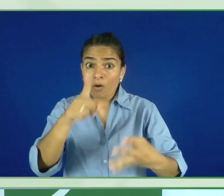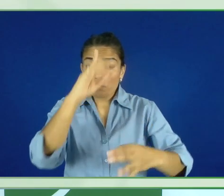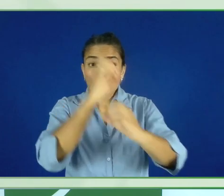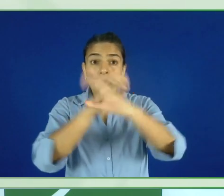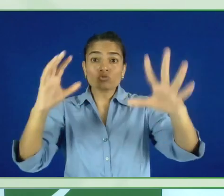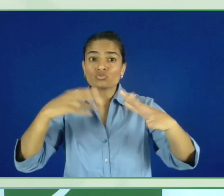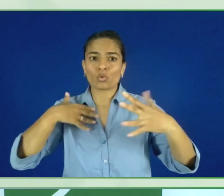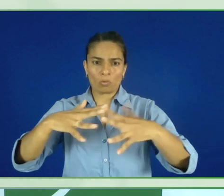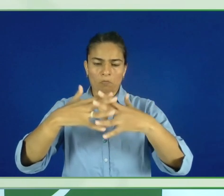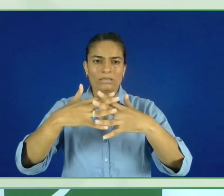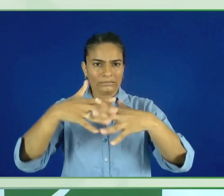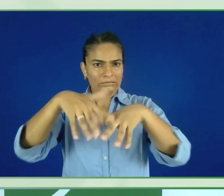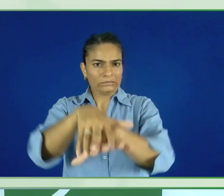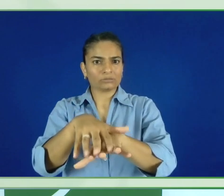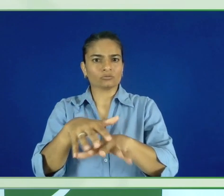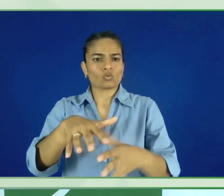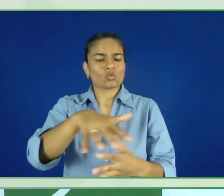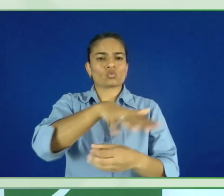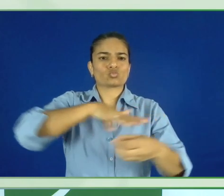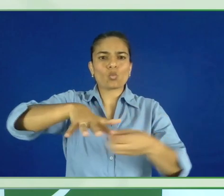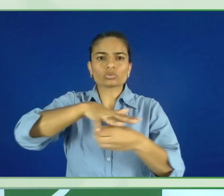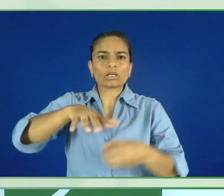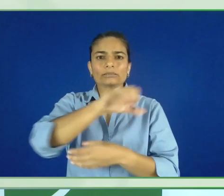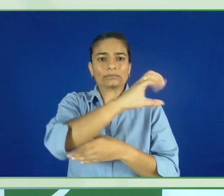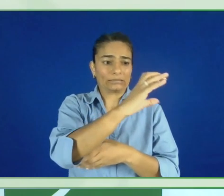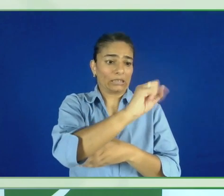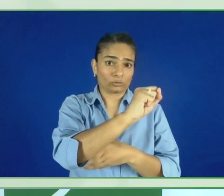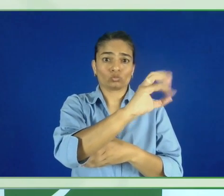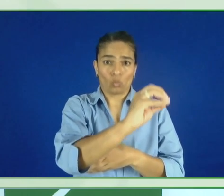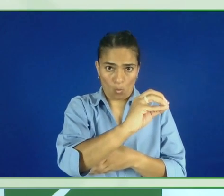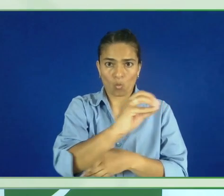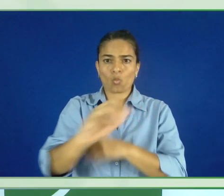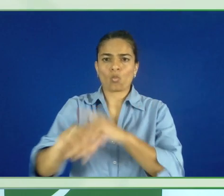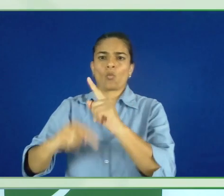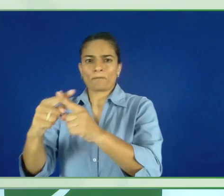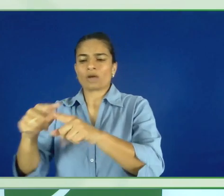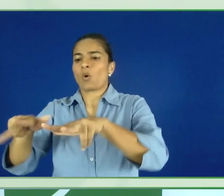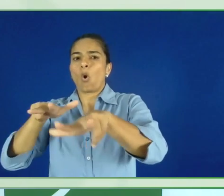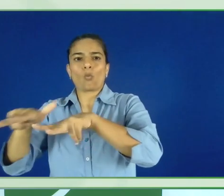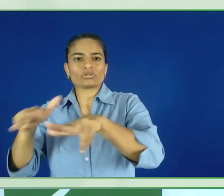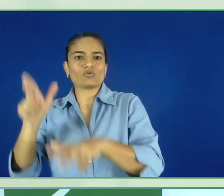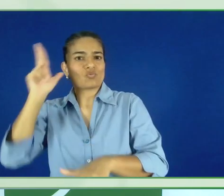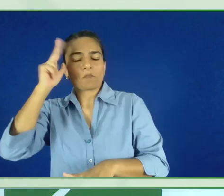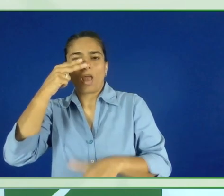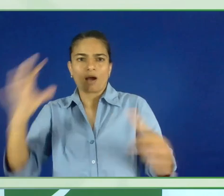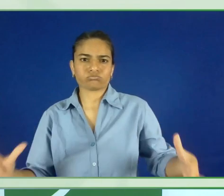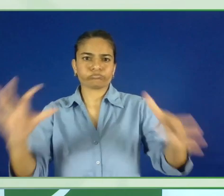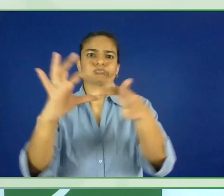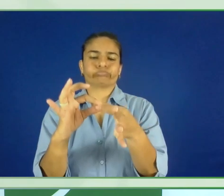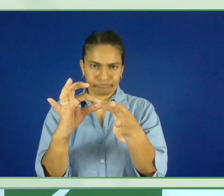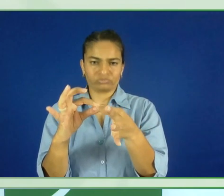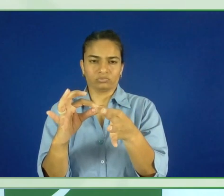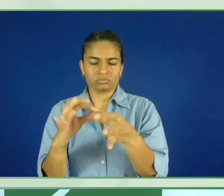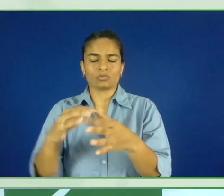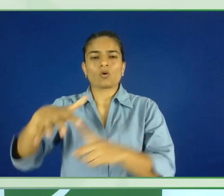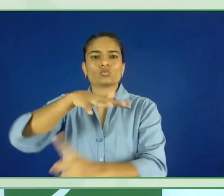civil society, because we are the organization of the blind who runs a social lottery. Then they created a foundation, which is ONCE Foundation,